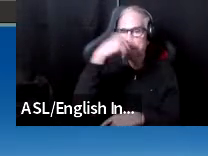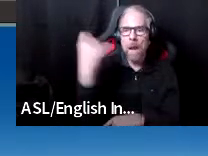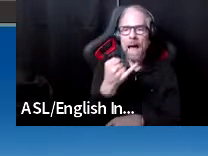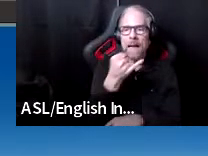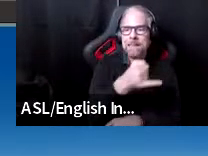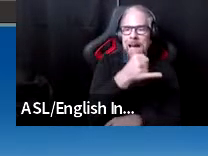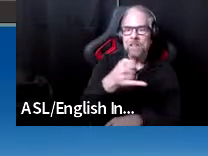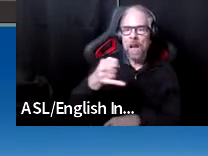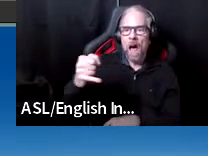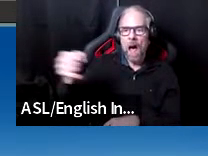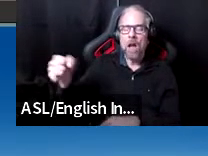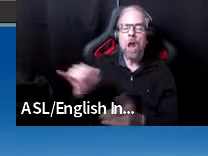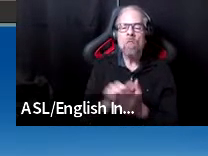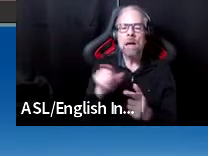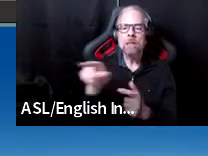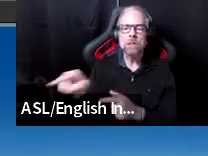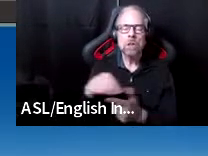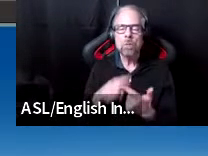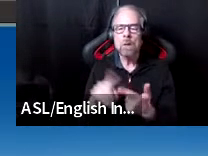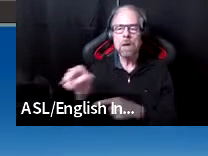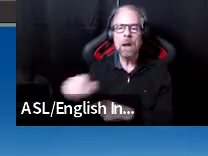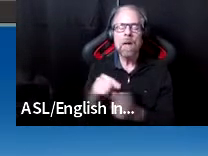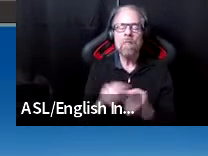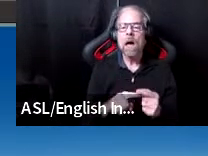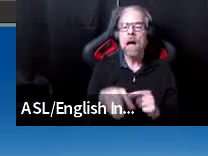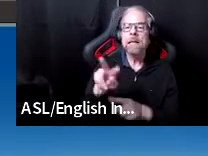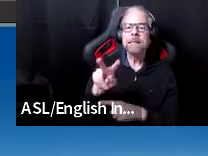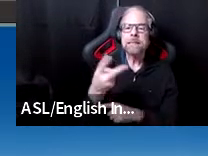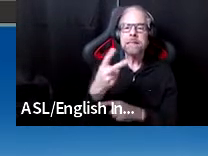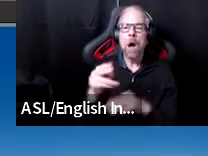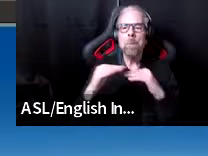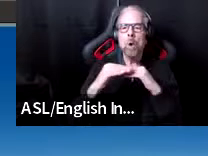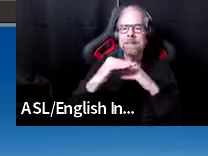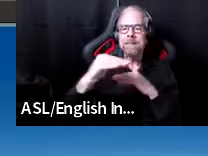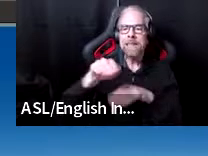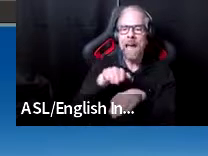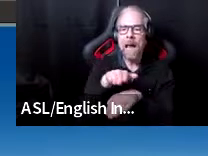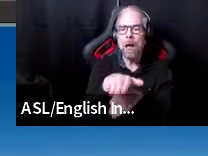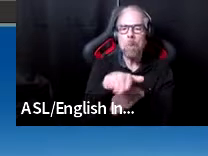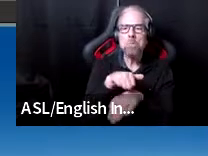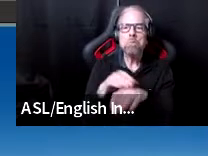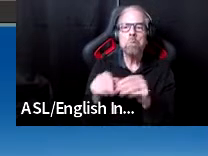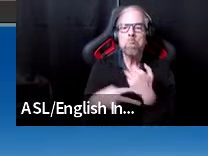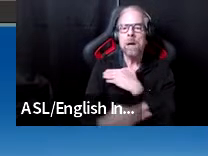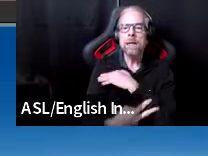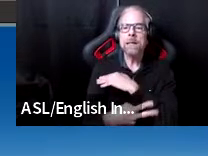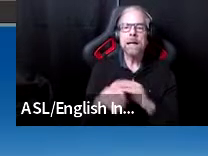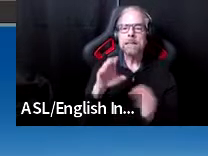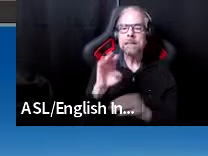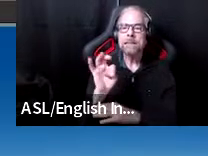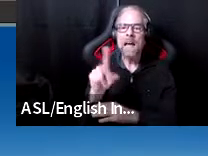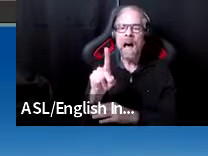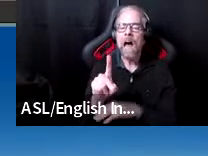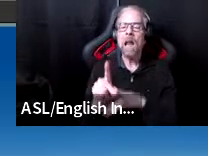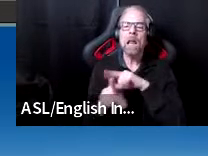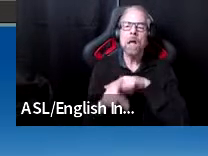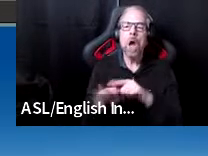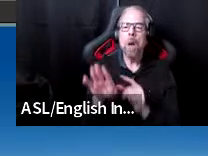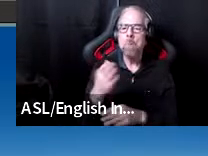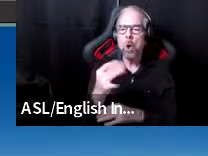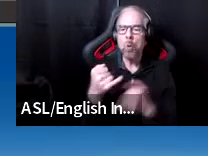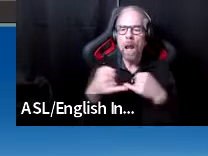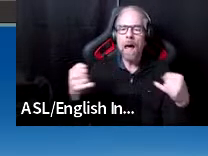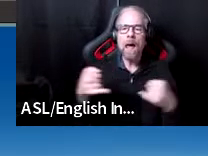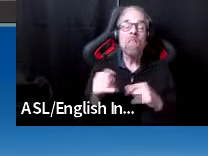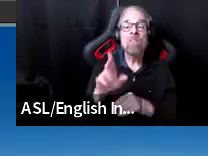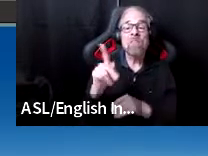interstate bridge. The double-deck fixed-span bridge is shown by the solid dark blue line. Its upper deck is probably the clearest to see on this graphic,